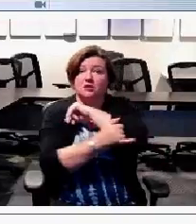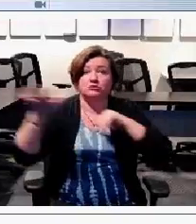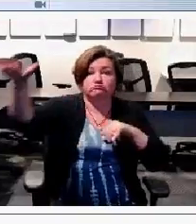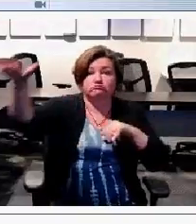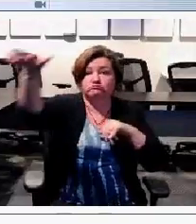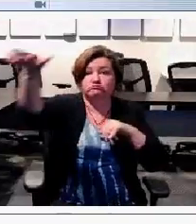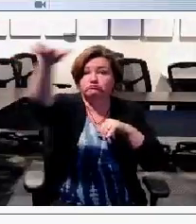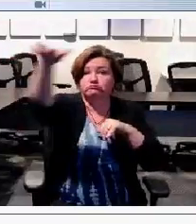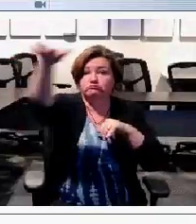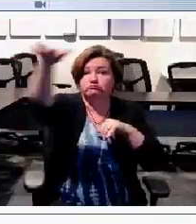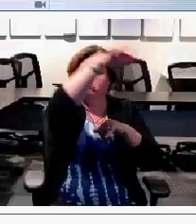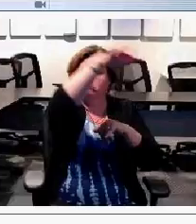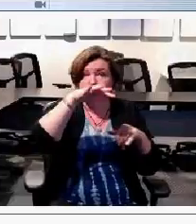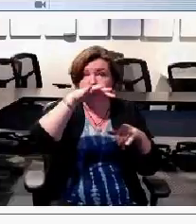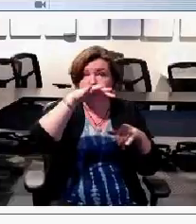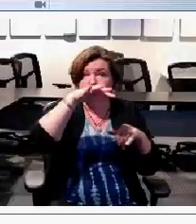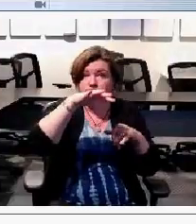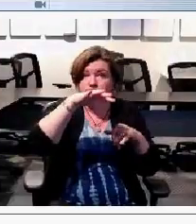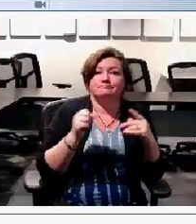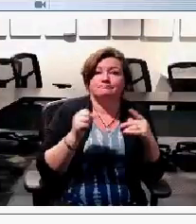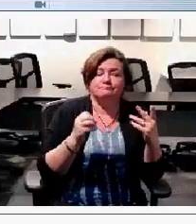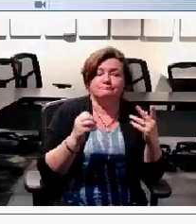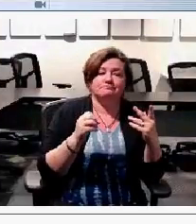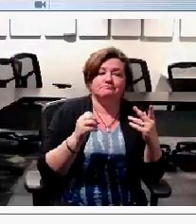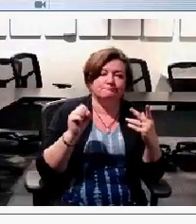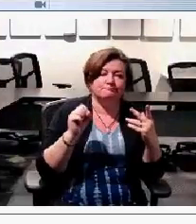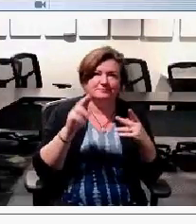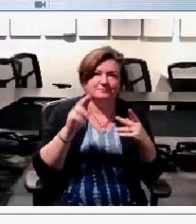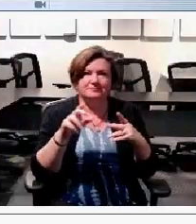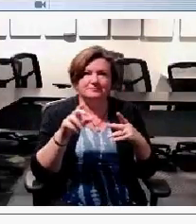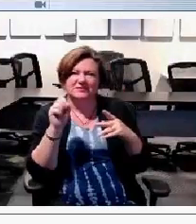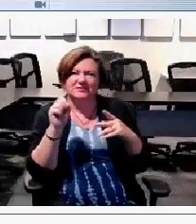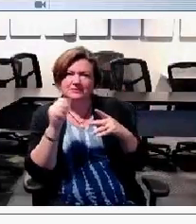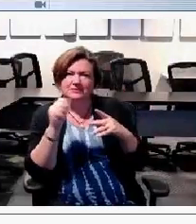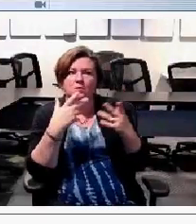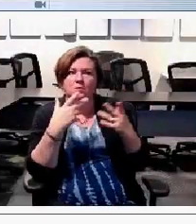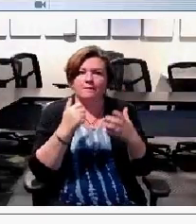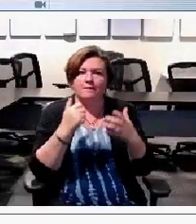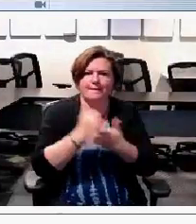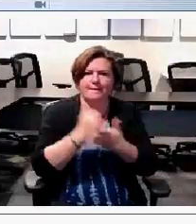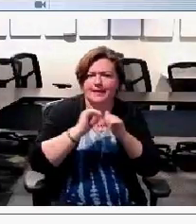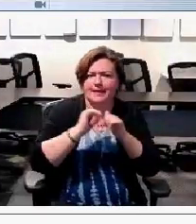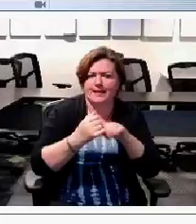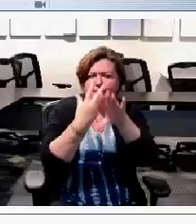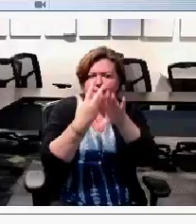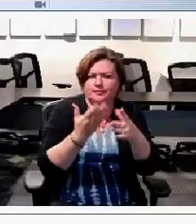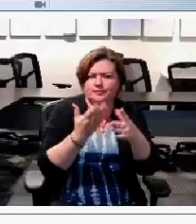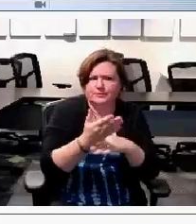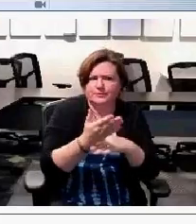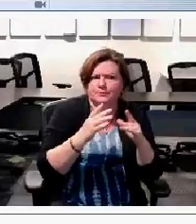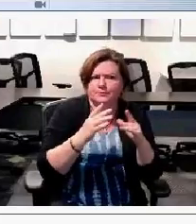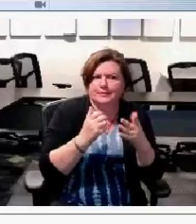you hit it on the head when you had it in brackets there. So it's lots of telehealth. And